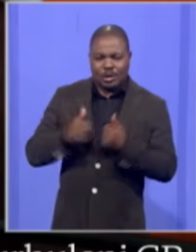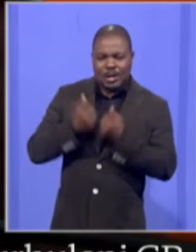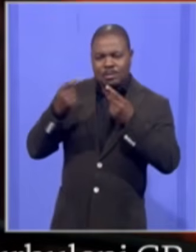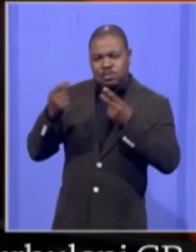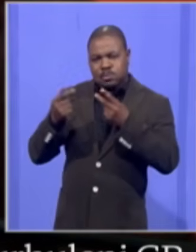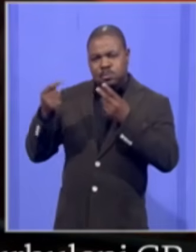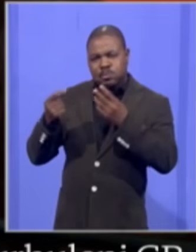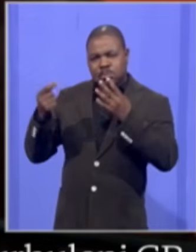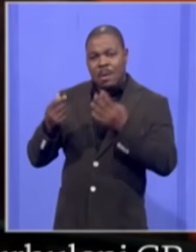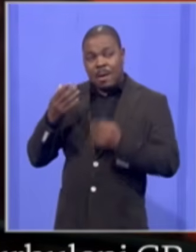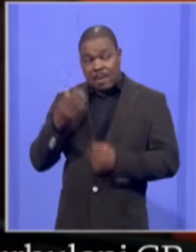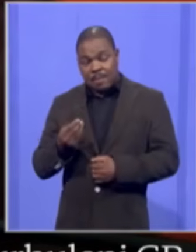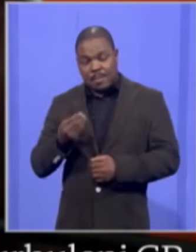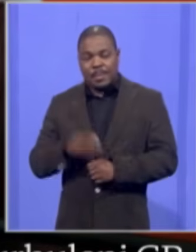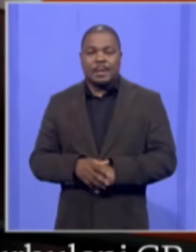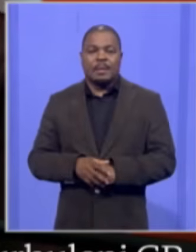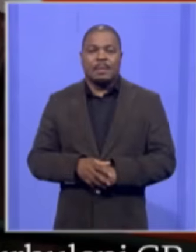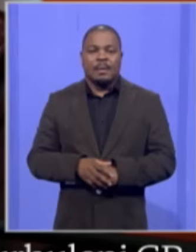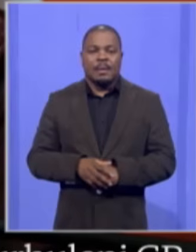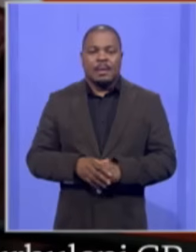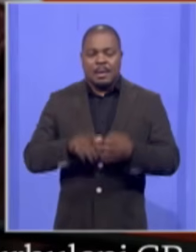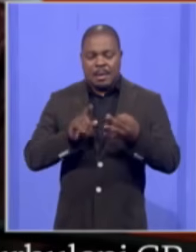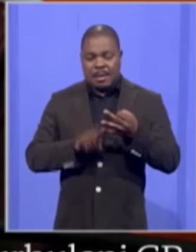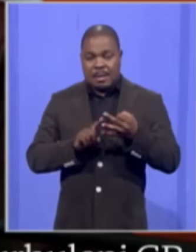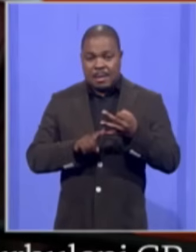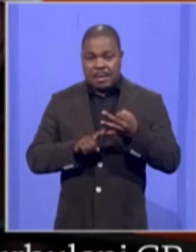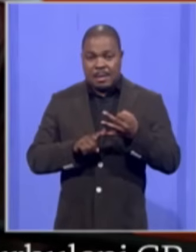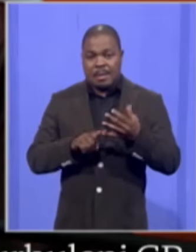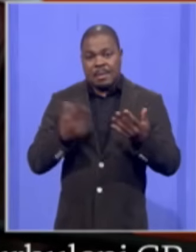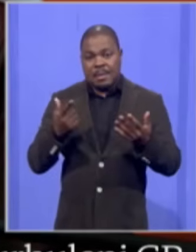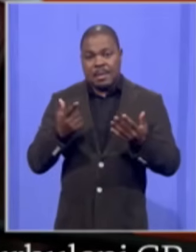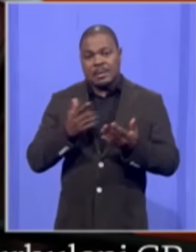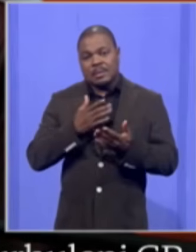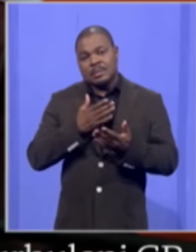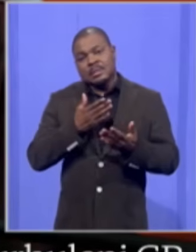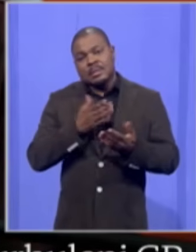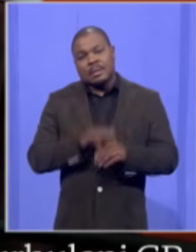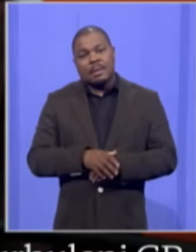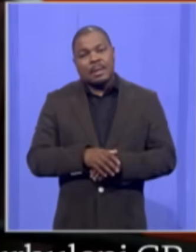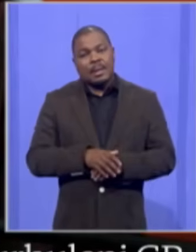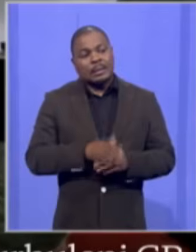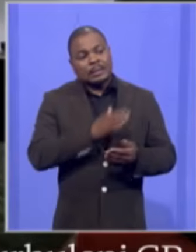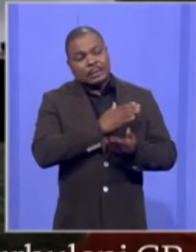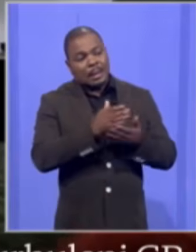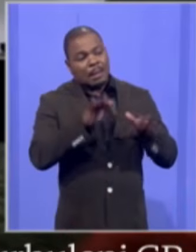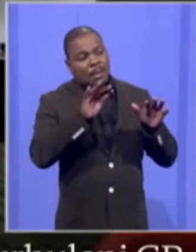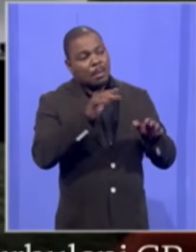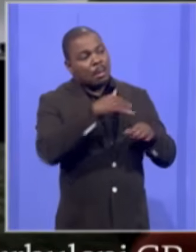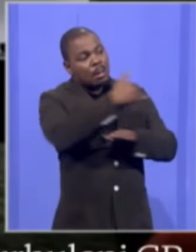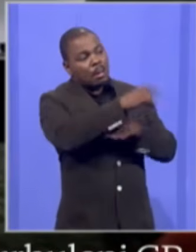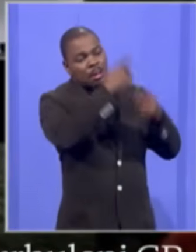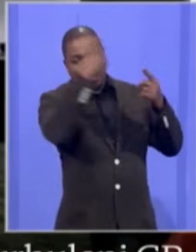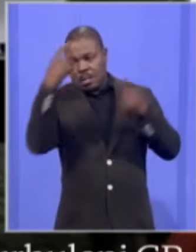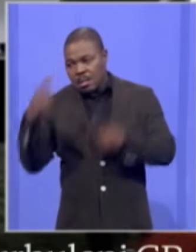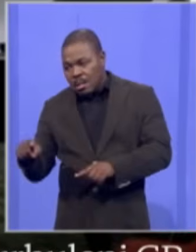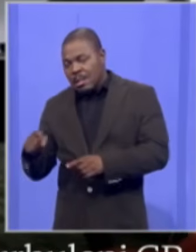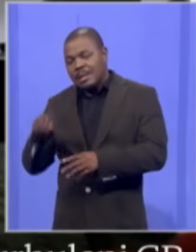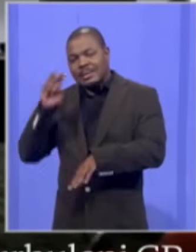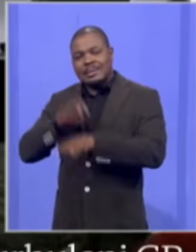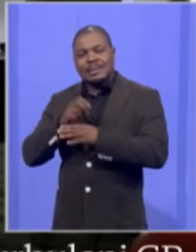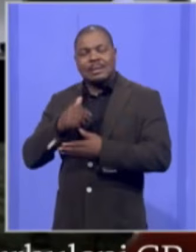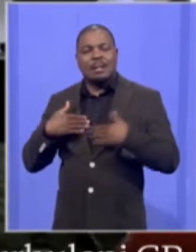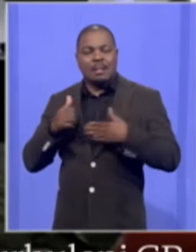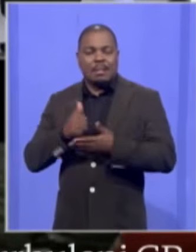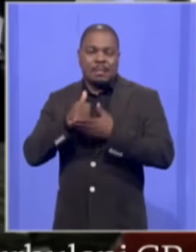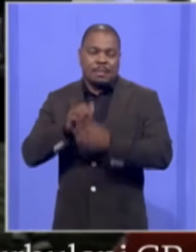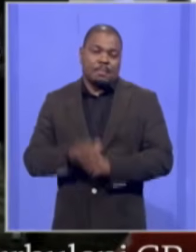or matters, and the growing trend of undocumented patients. Mopresidente Ramaphosa o boetse